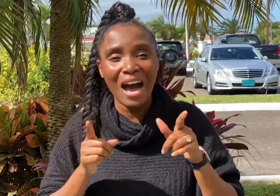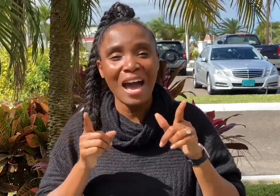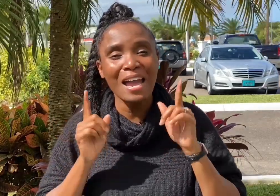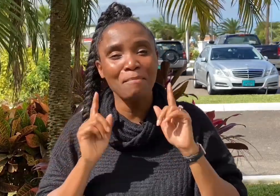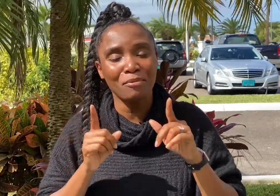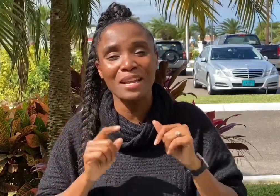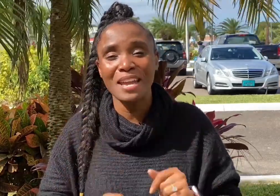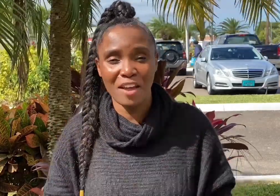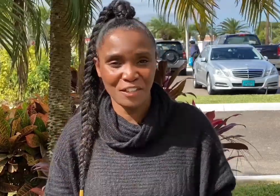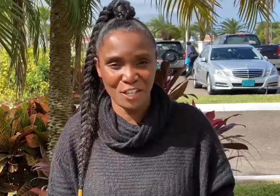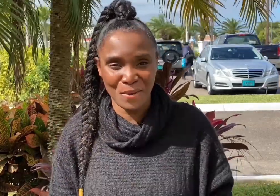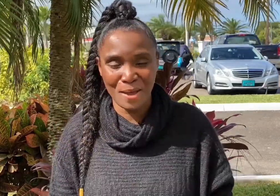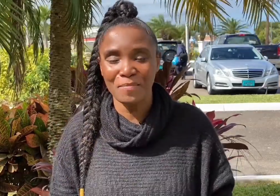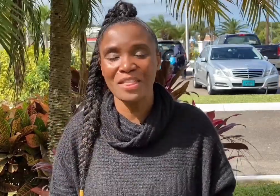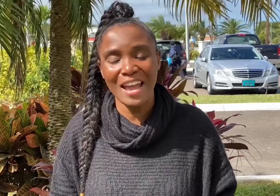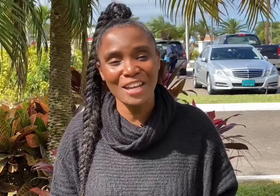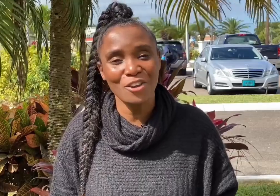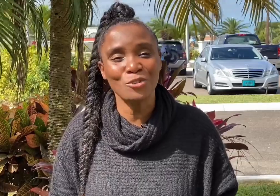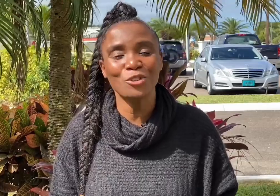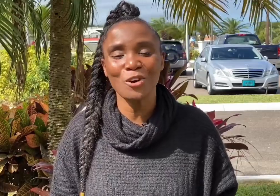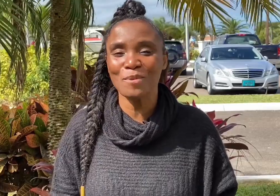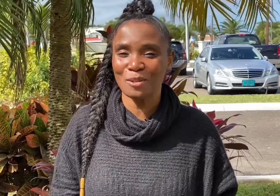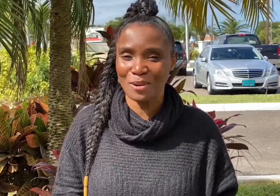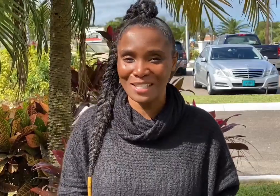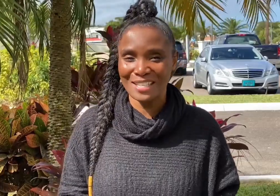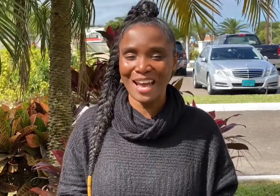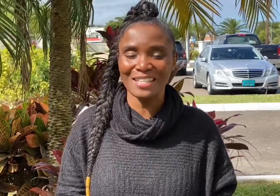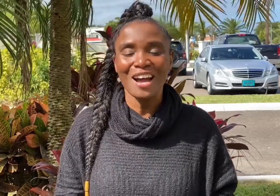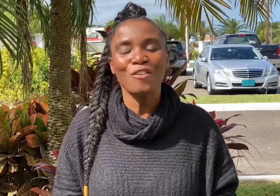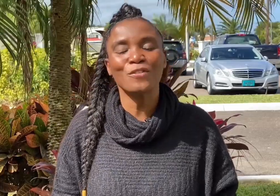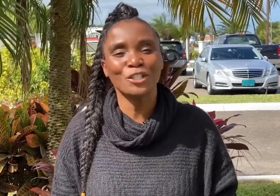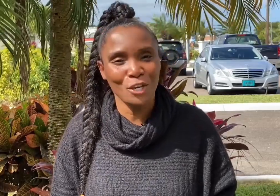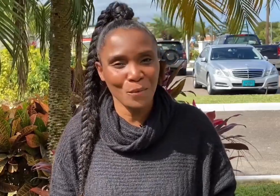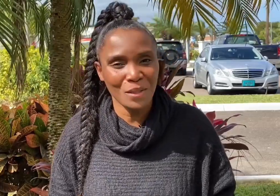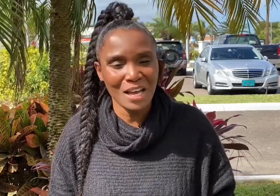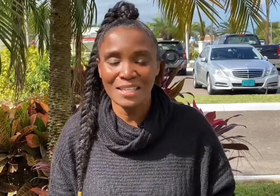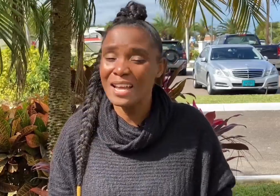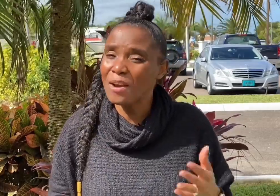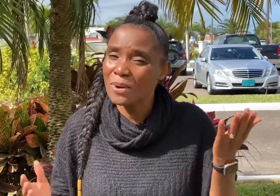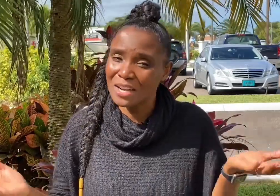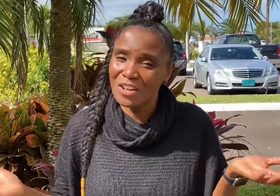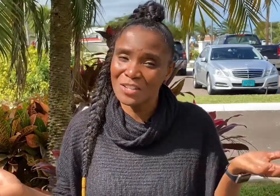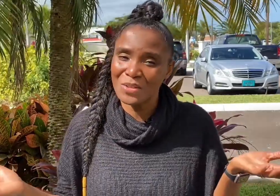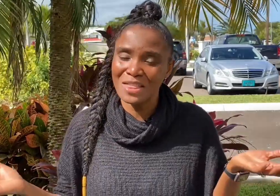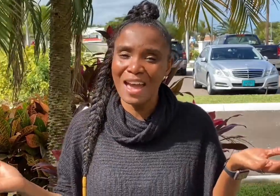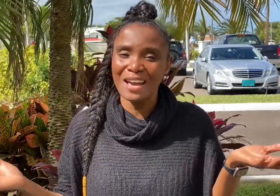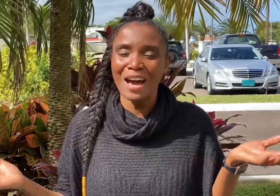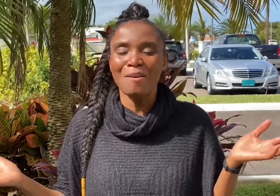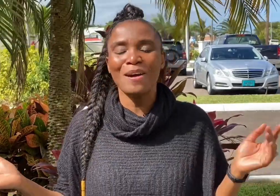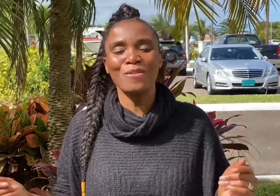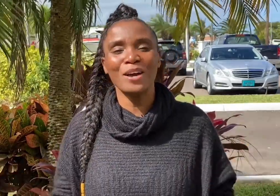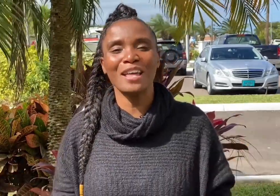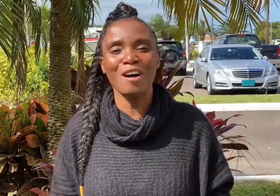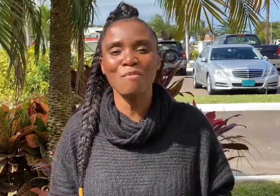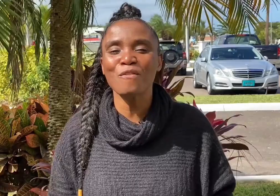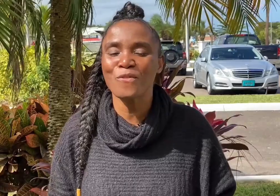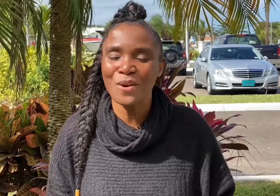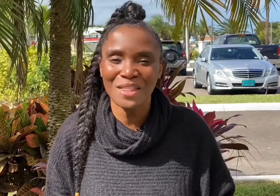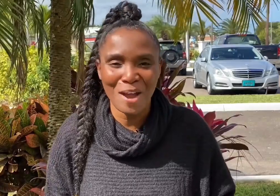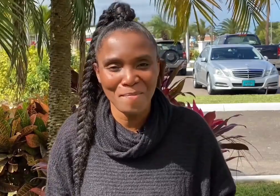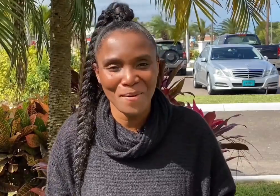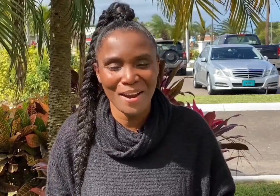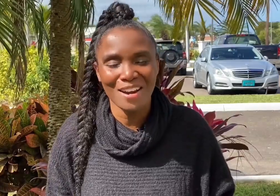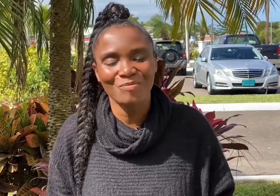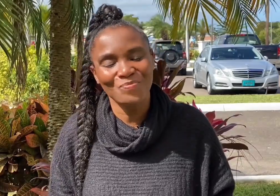when I bring gifts to him. Thank you so much, princess, for sharing with us. And I want to also thank my royal helper